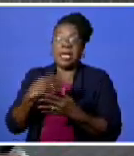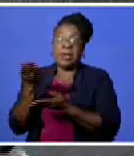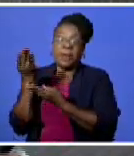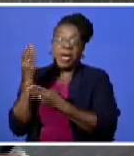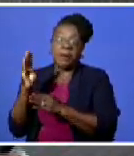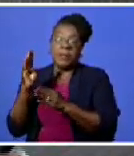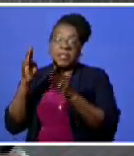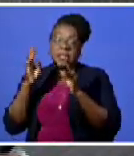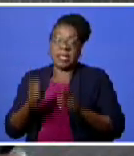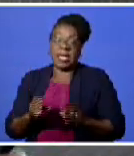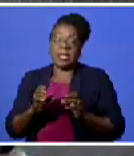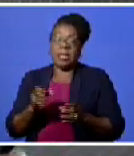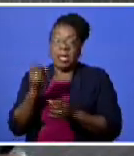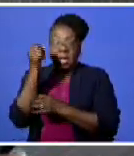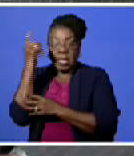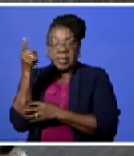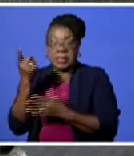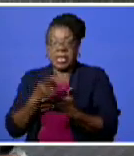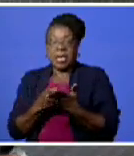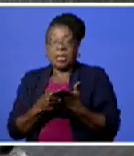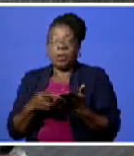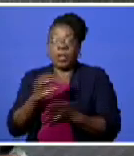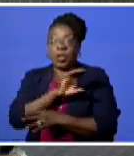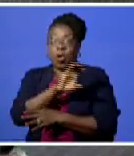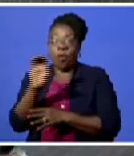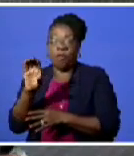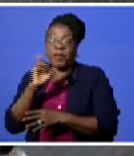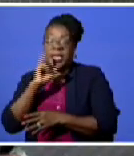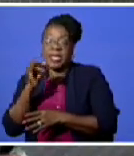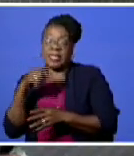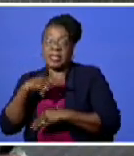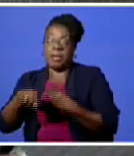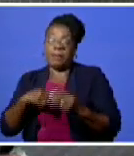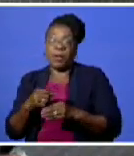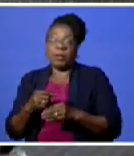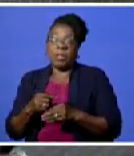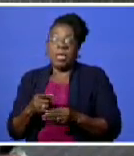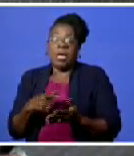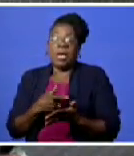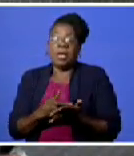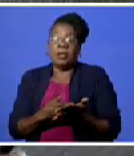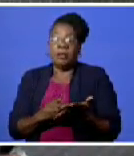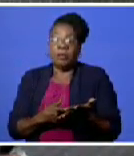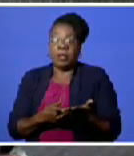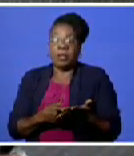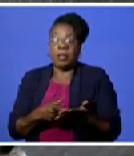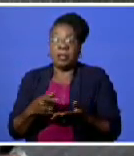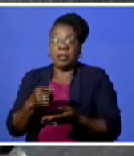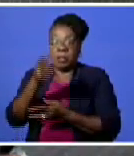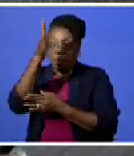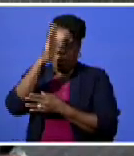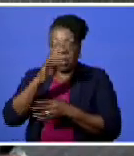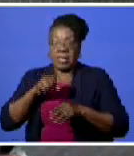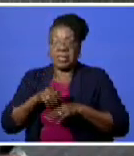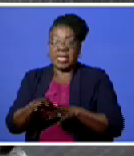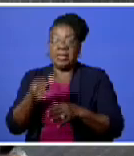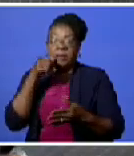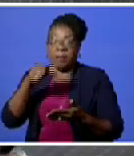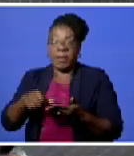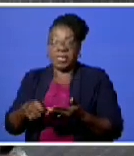what COVID is about and what pandemic we're dealing with. And maybe the Lord is sending the message,